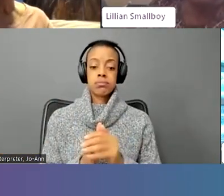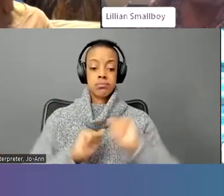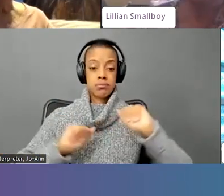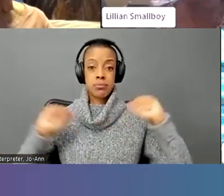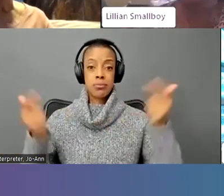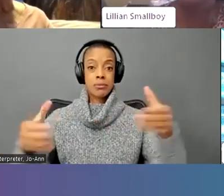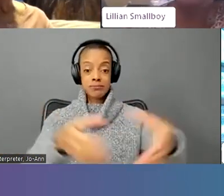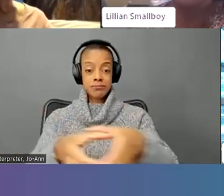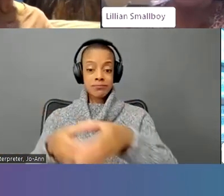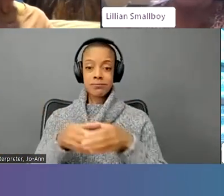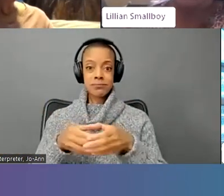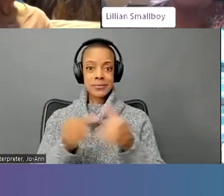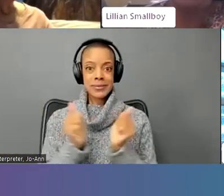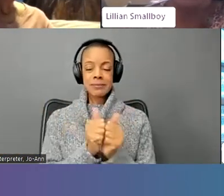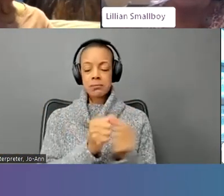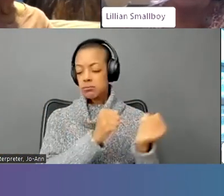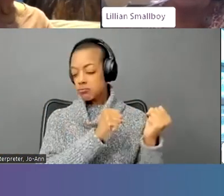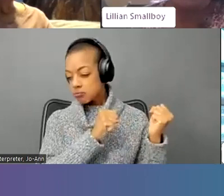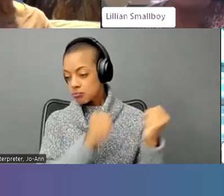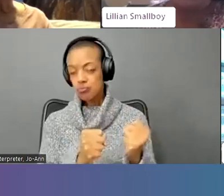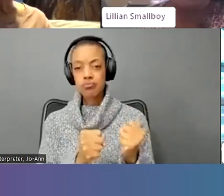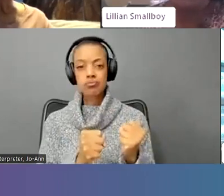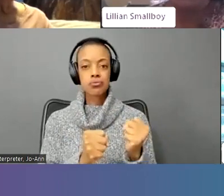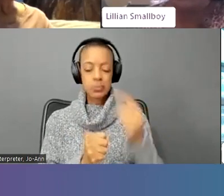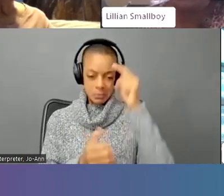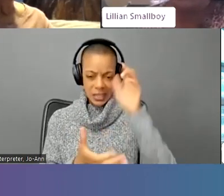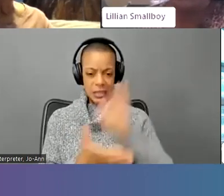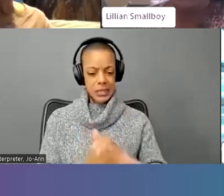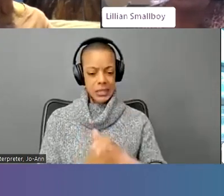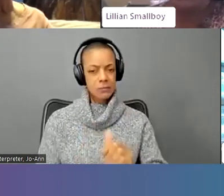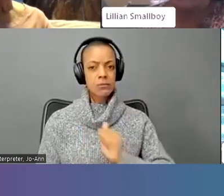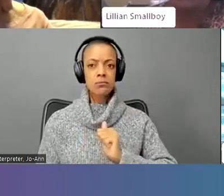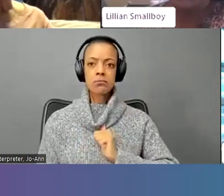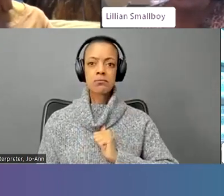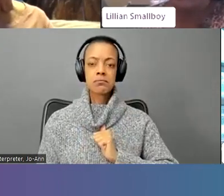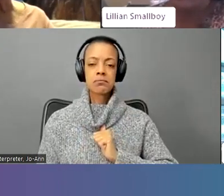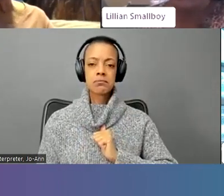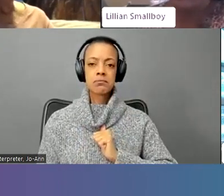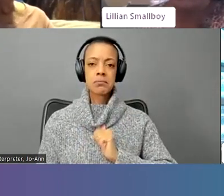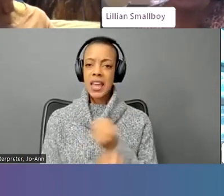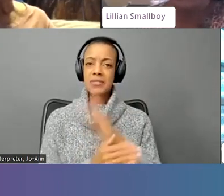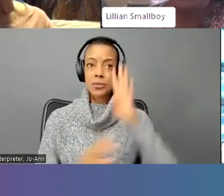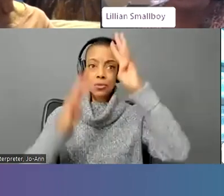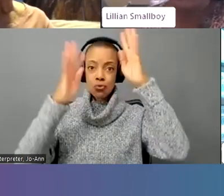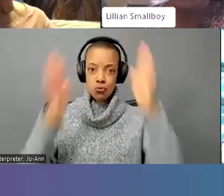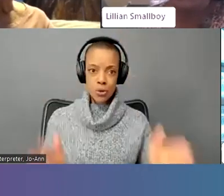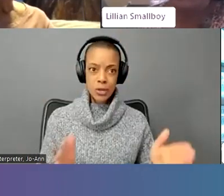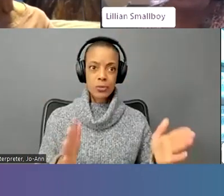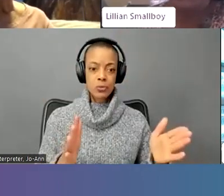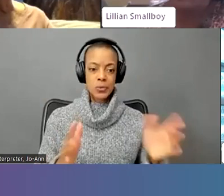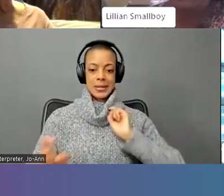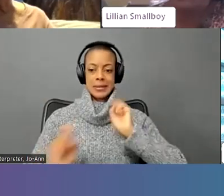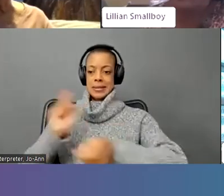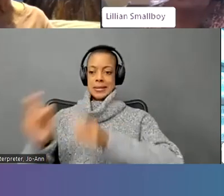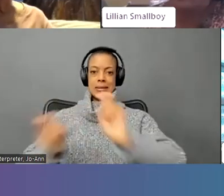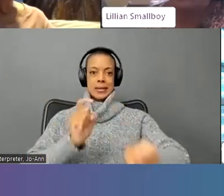strength, the strength of believing in ourselves and the things that the Creator gave us in order to have this good life. We